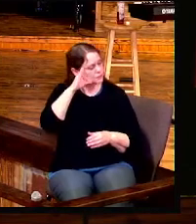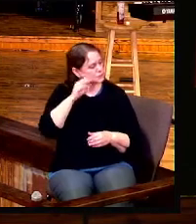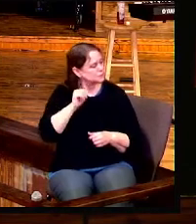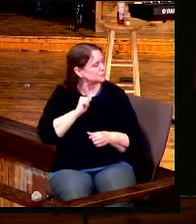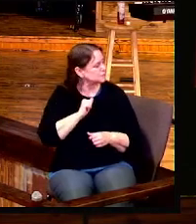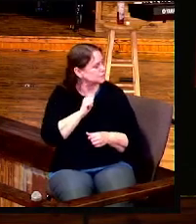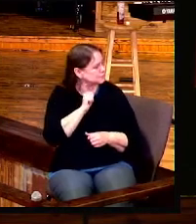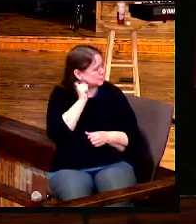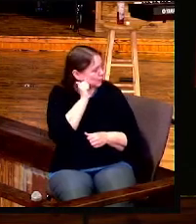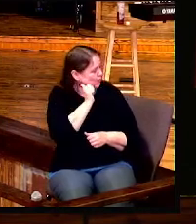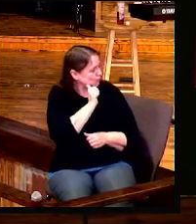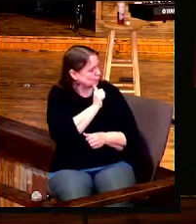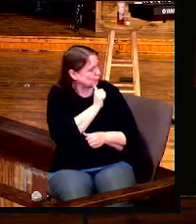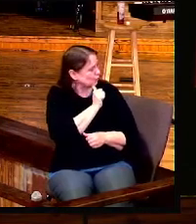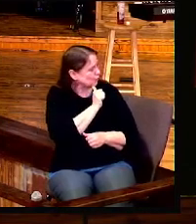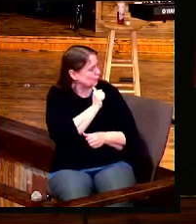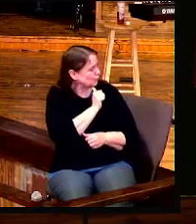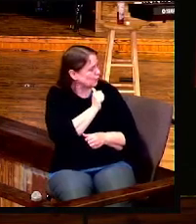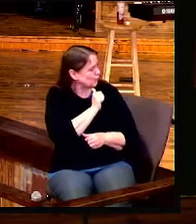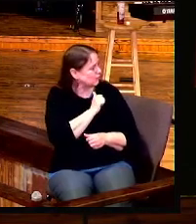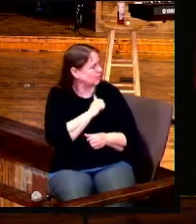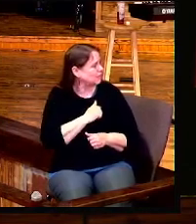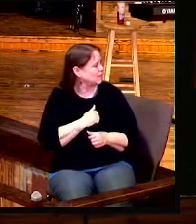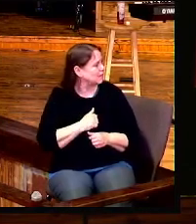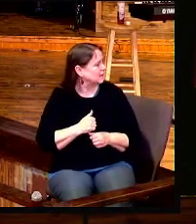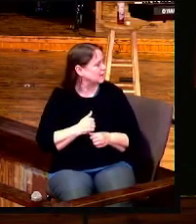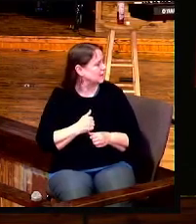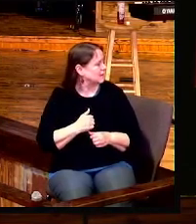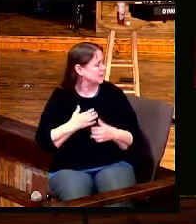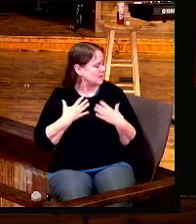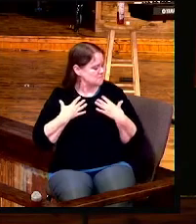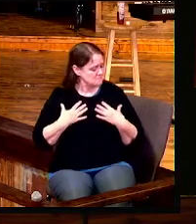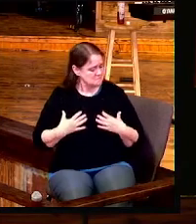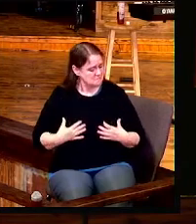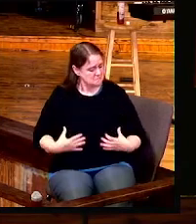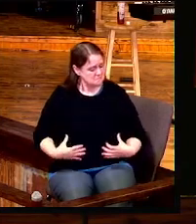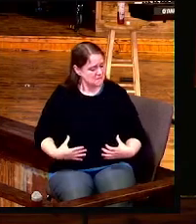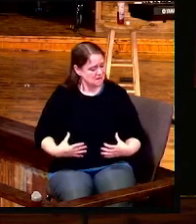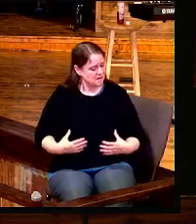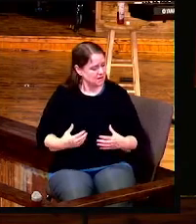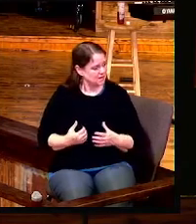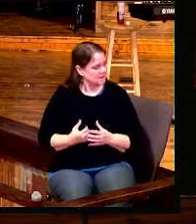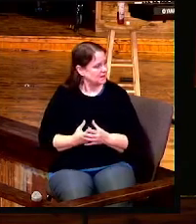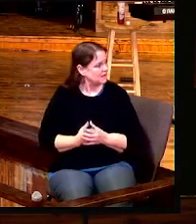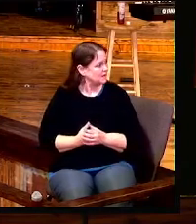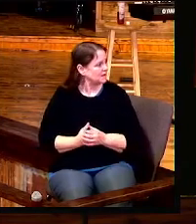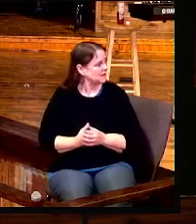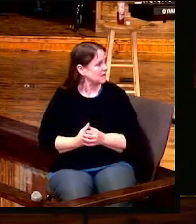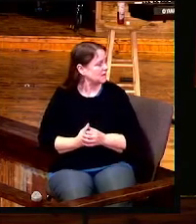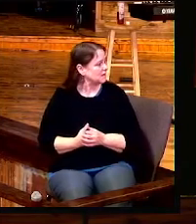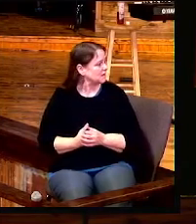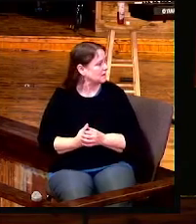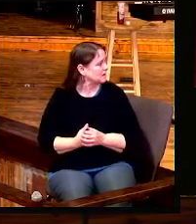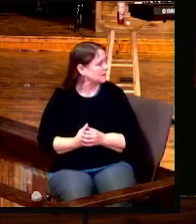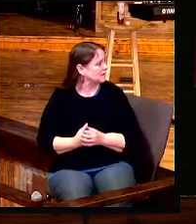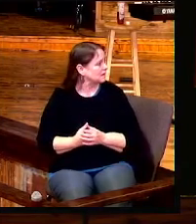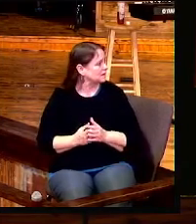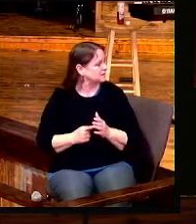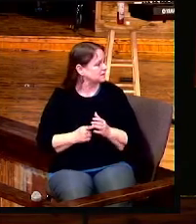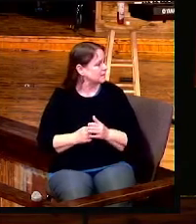because of the way that she sees women portrayed in the movies and in social media and